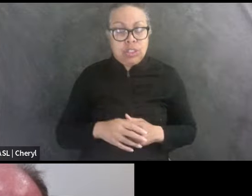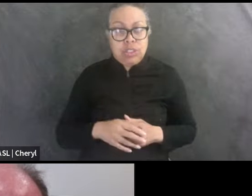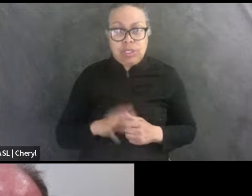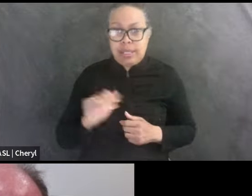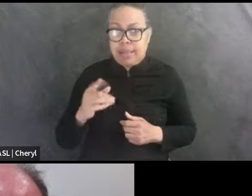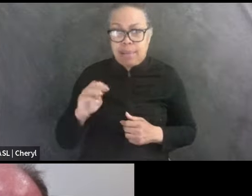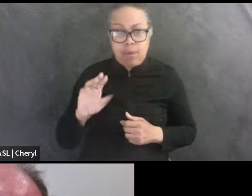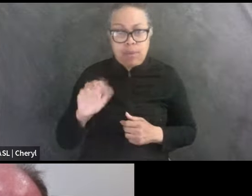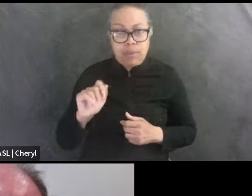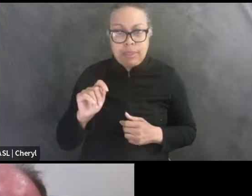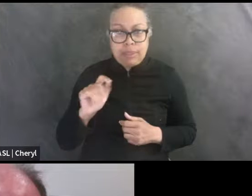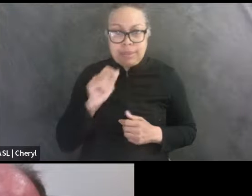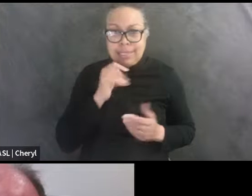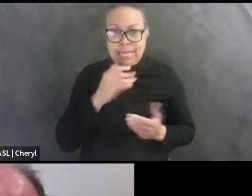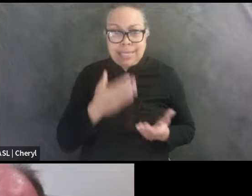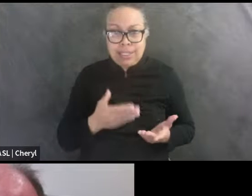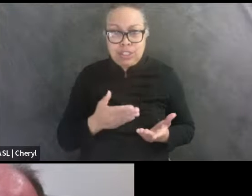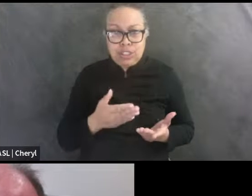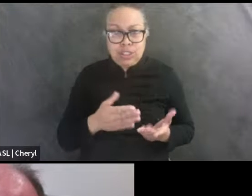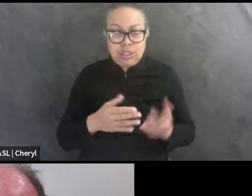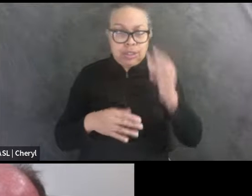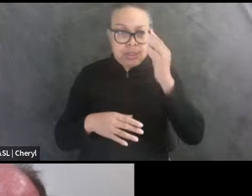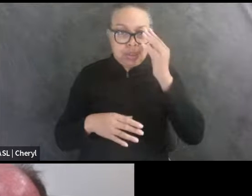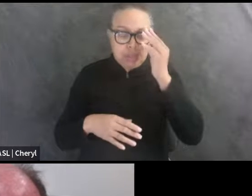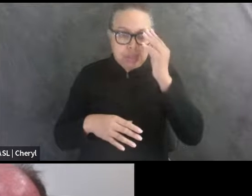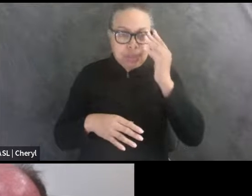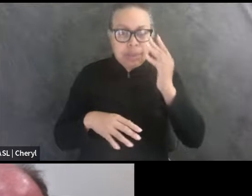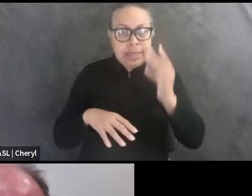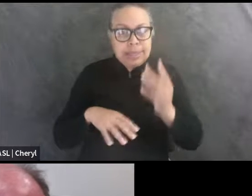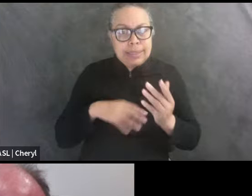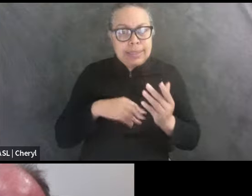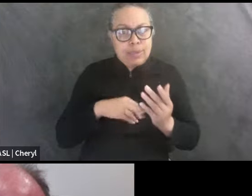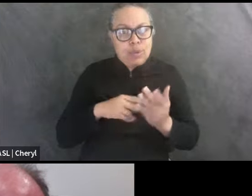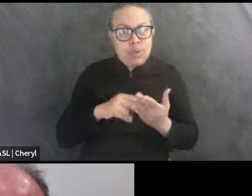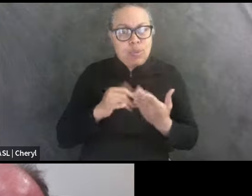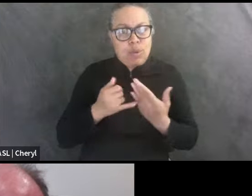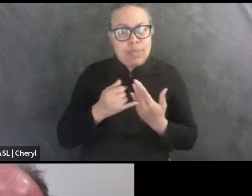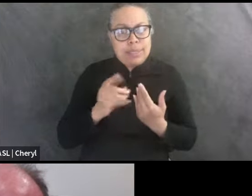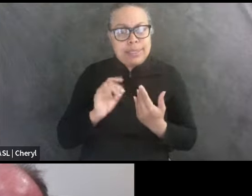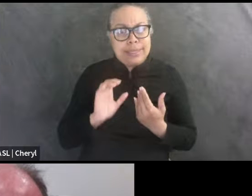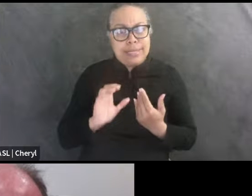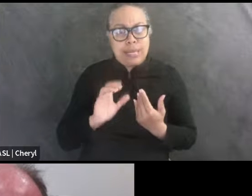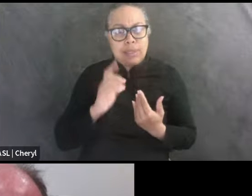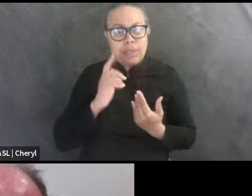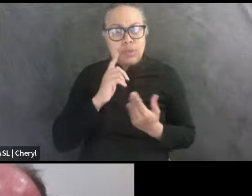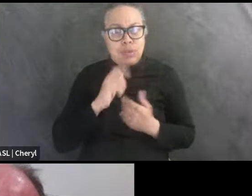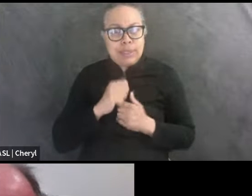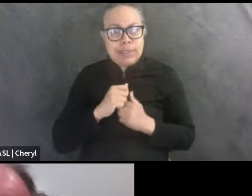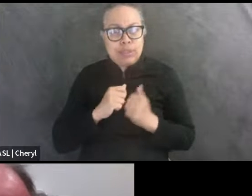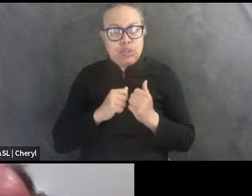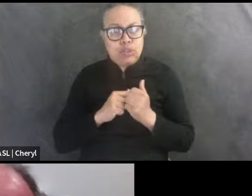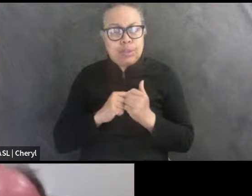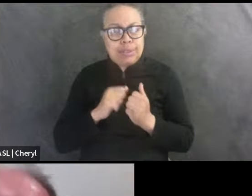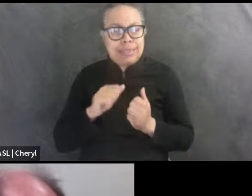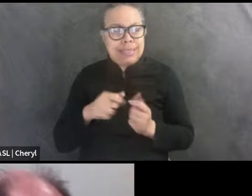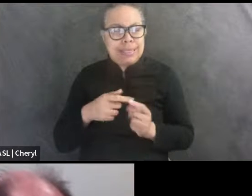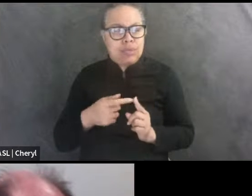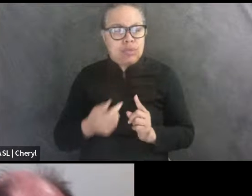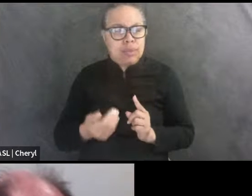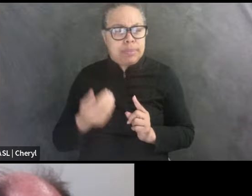isn't listed. It's just accepted the project docs. Construction, this was,